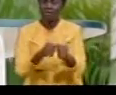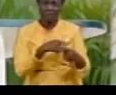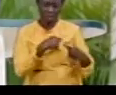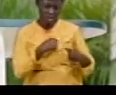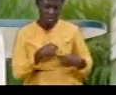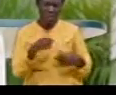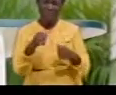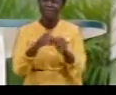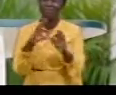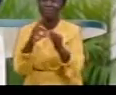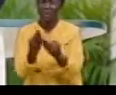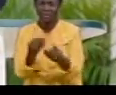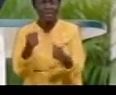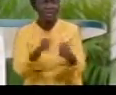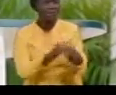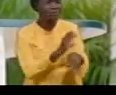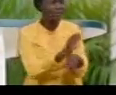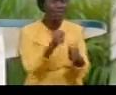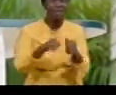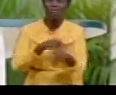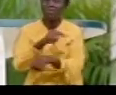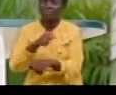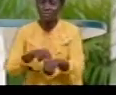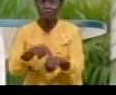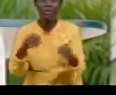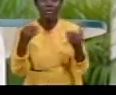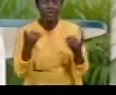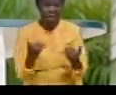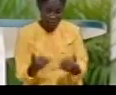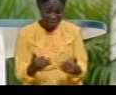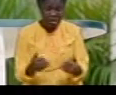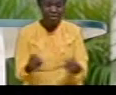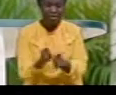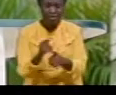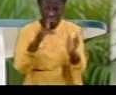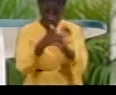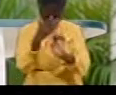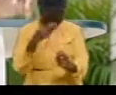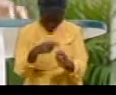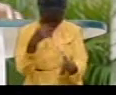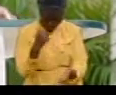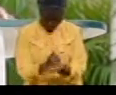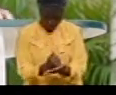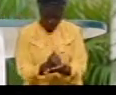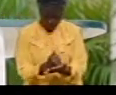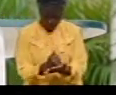every church, in every nation, even right now, in Jesus' name.